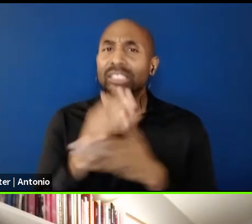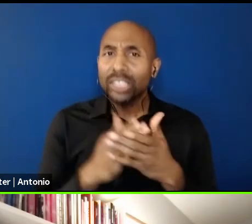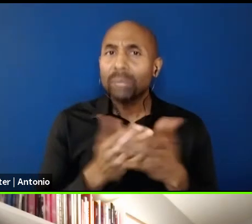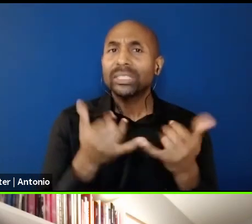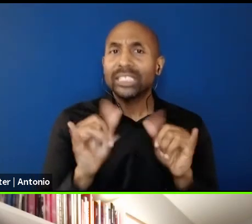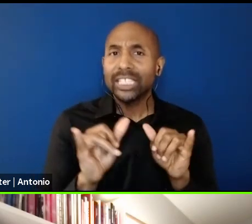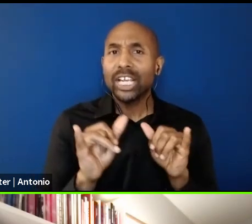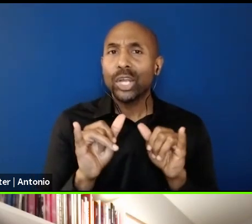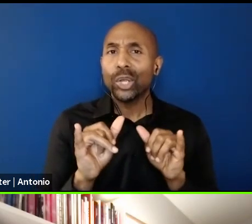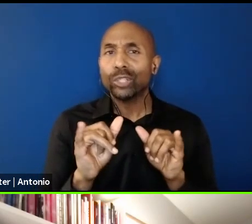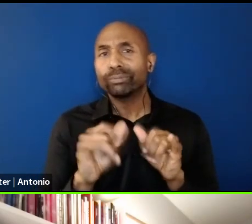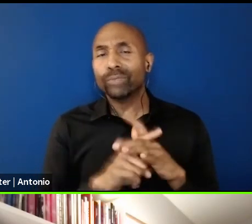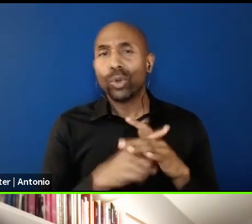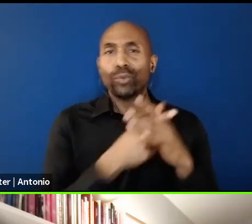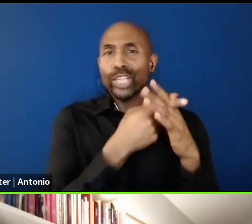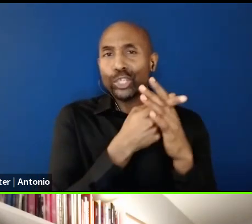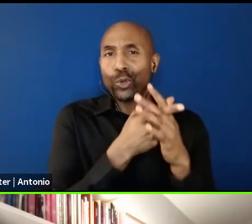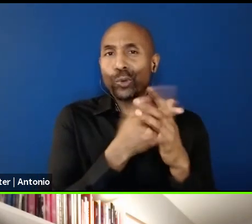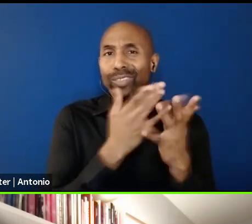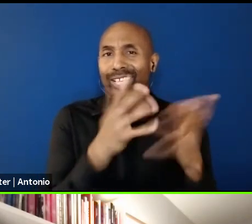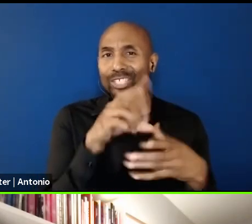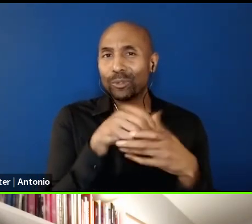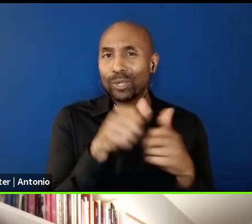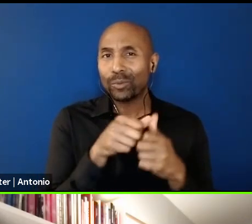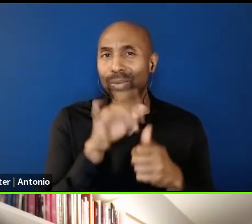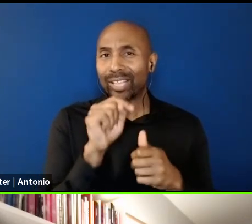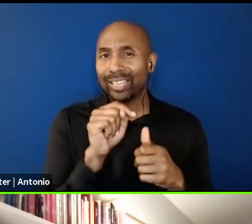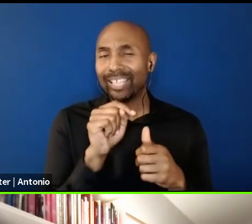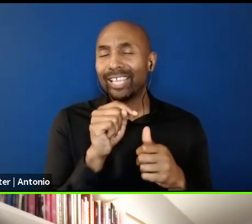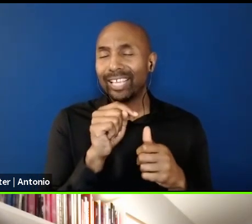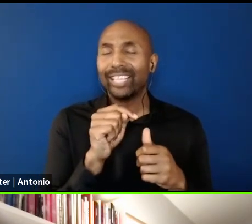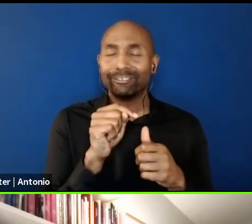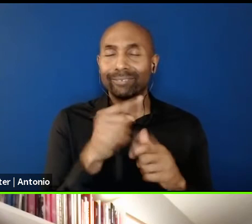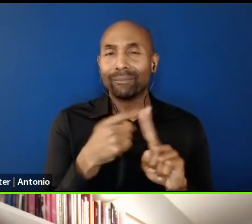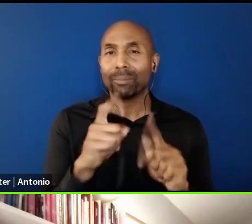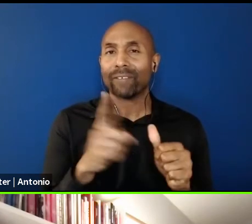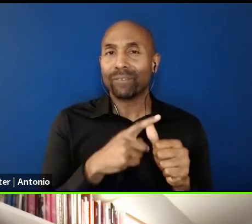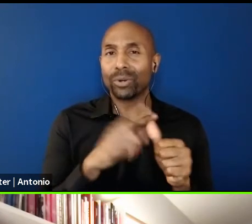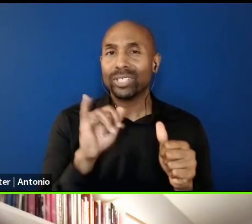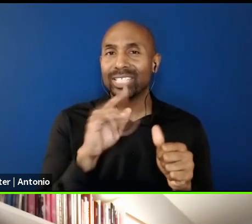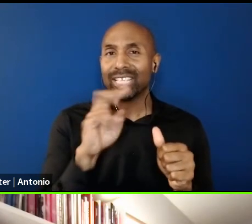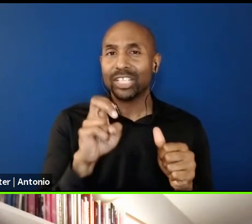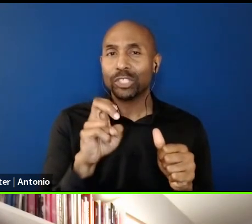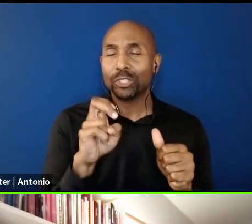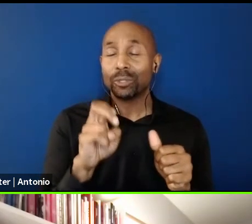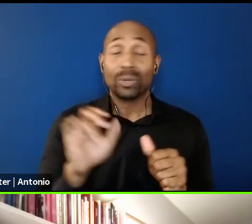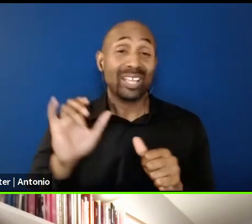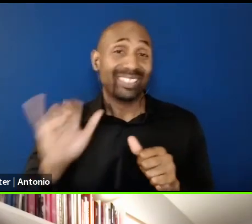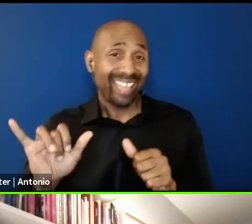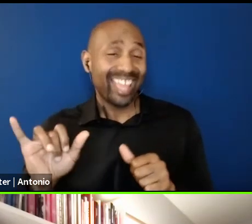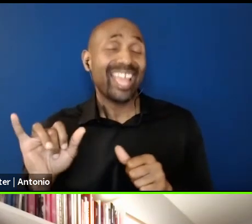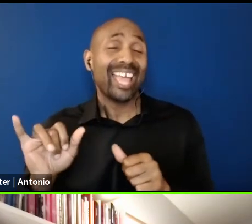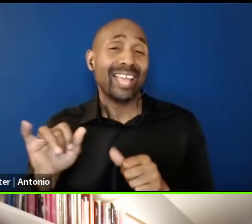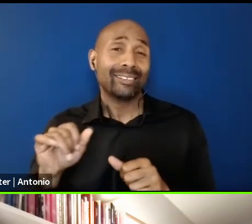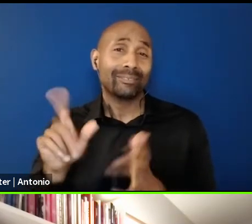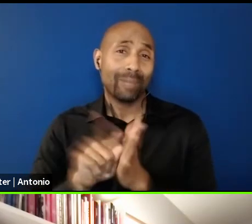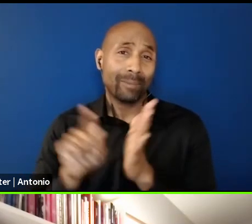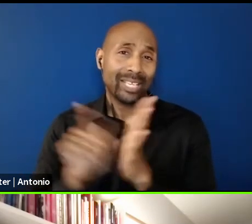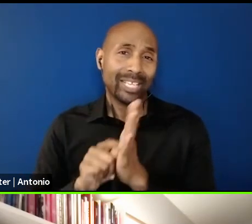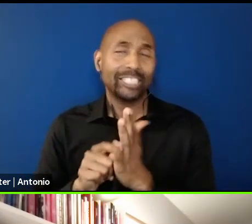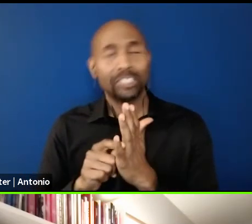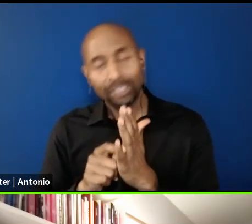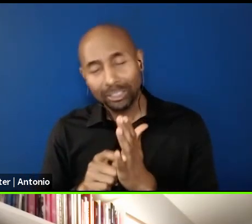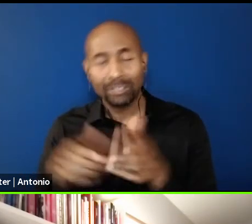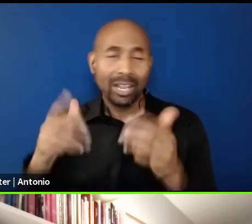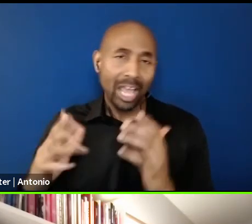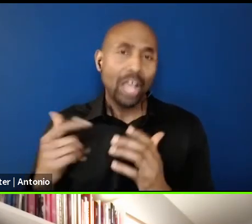it with the first issue. And it was a way for me to stay in